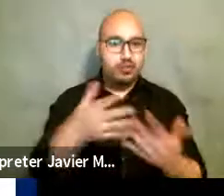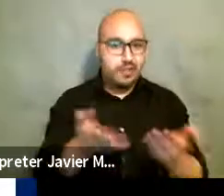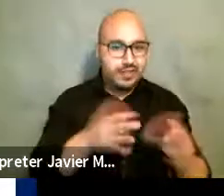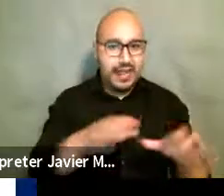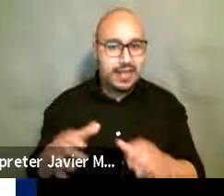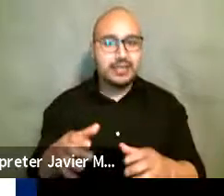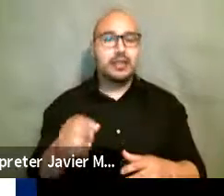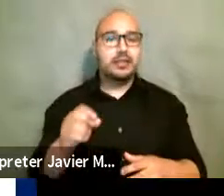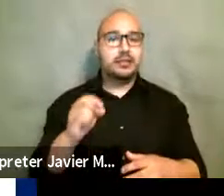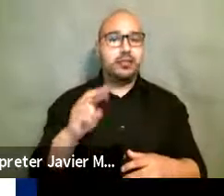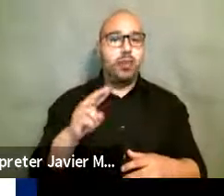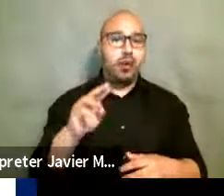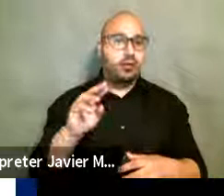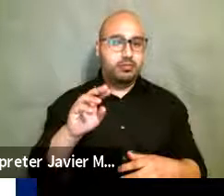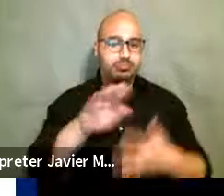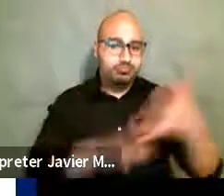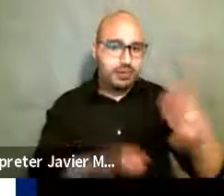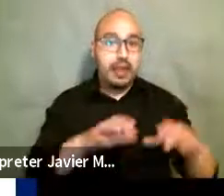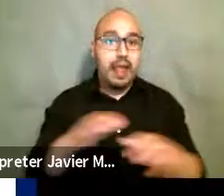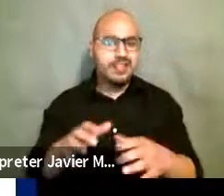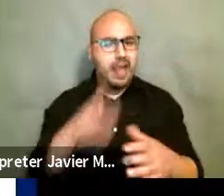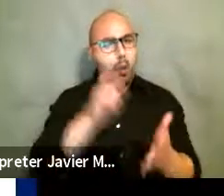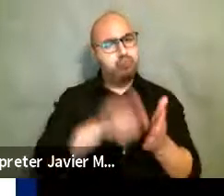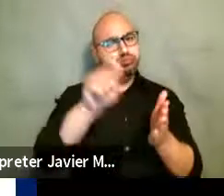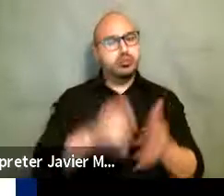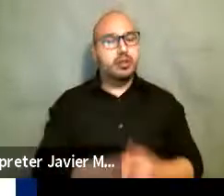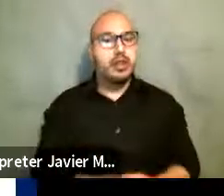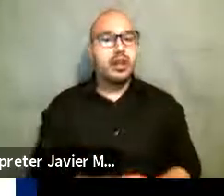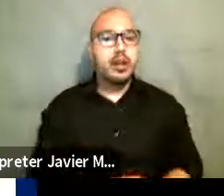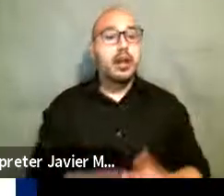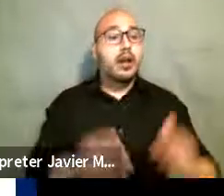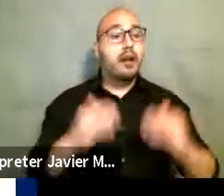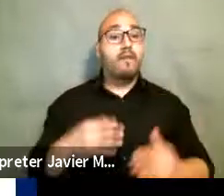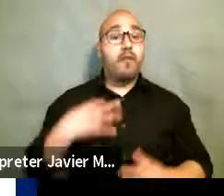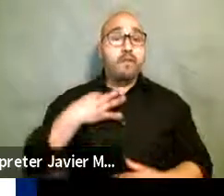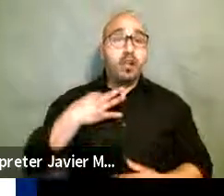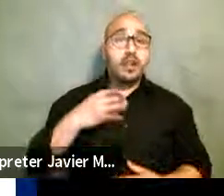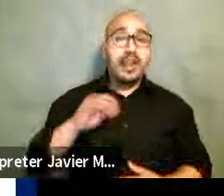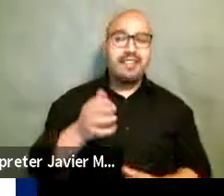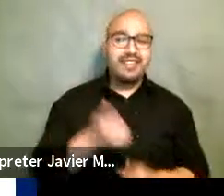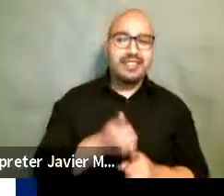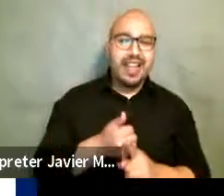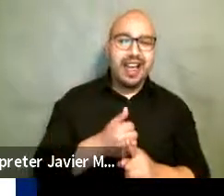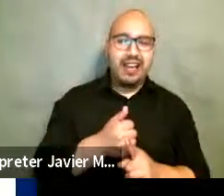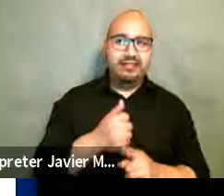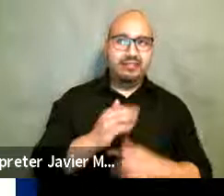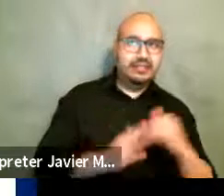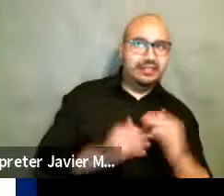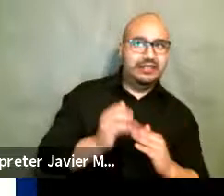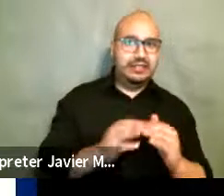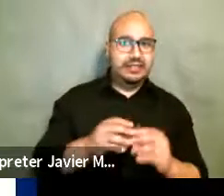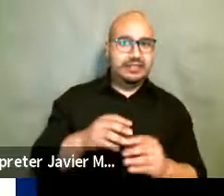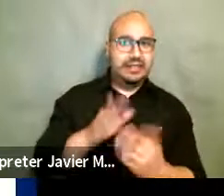volunteer opportunities are in person, although if you are uncomfortable with that, we're always looking for